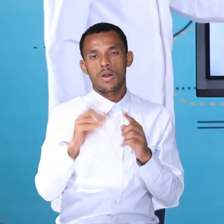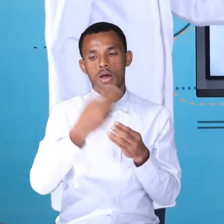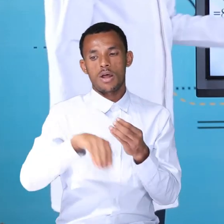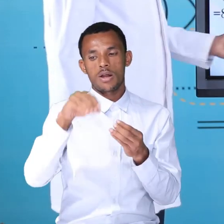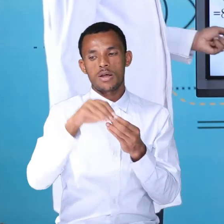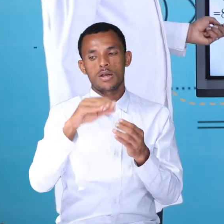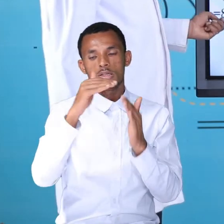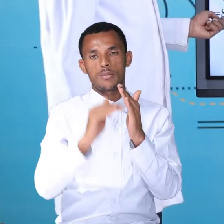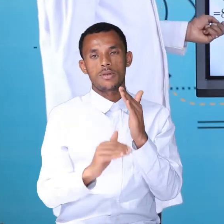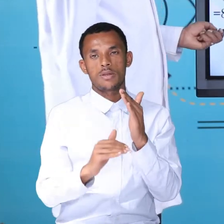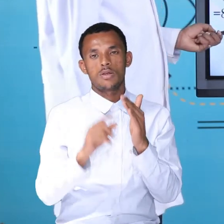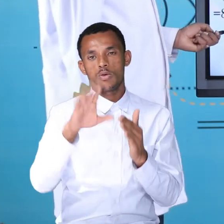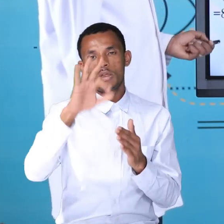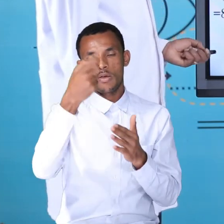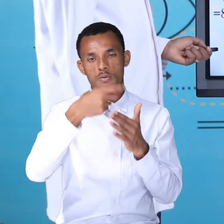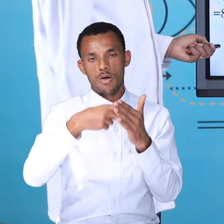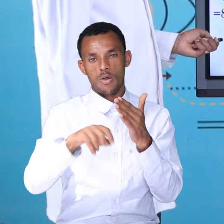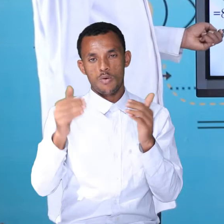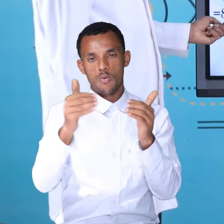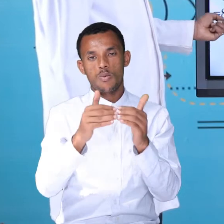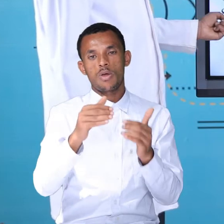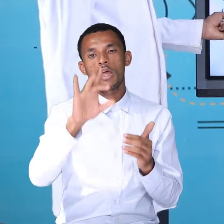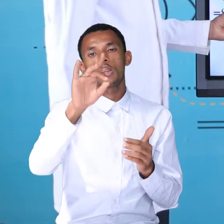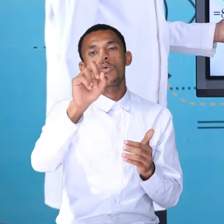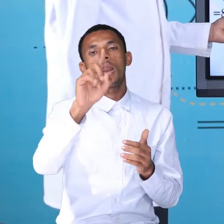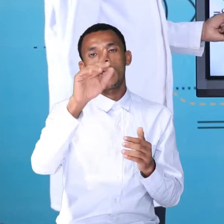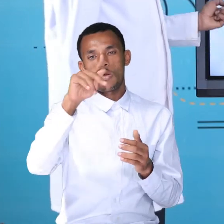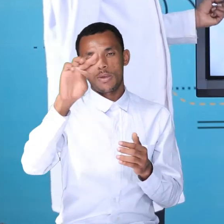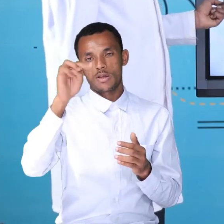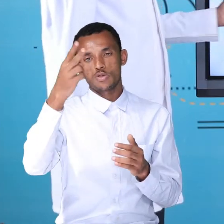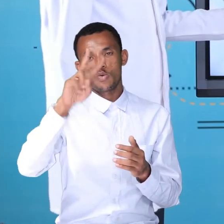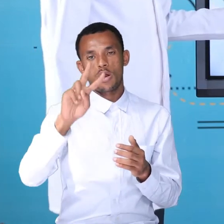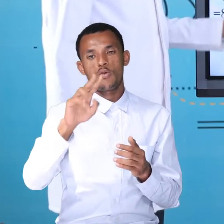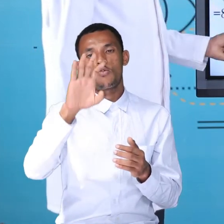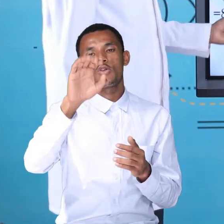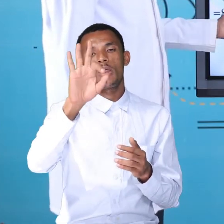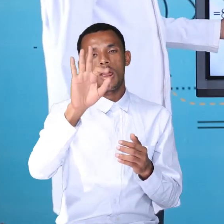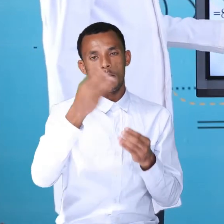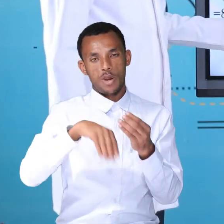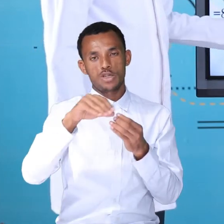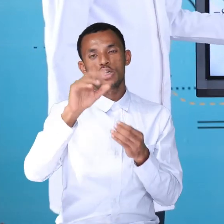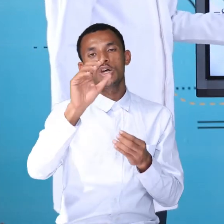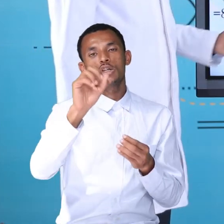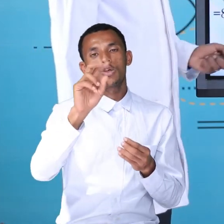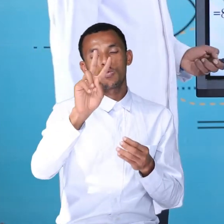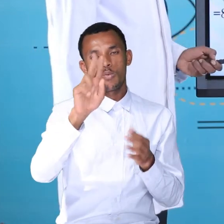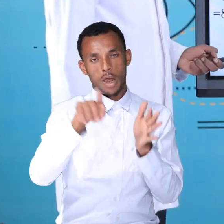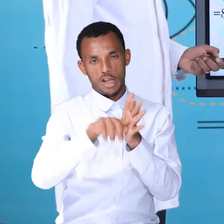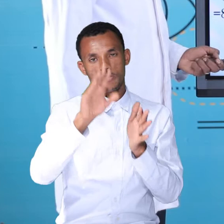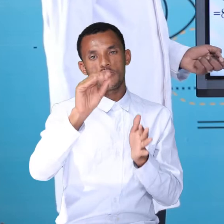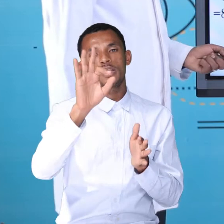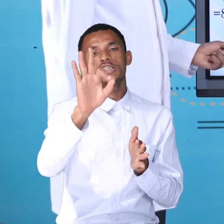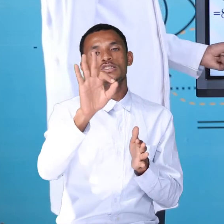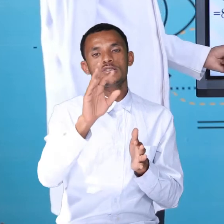up and subtract, you will have a value to be equal to 81 kilometers square, 49 plus 32 minus 56